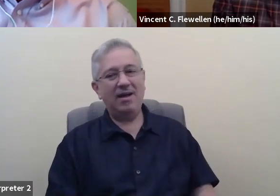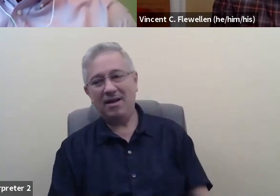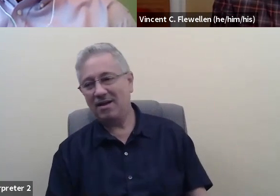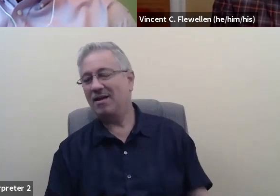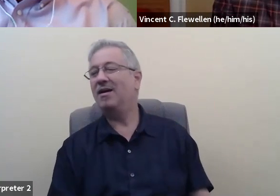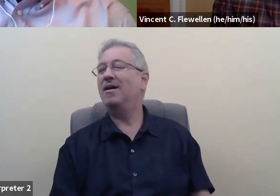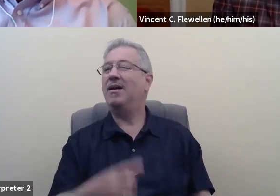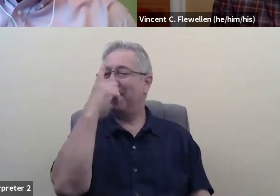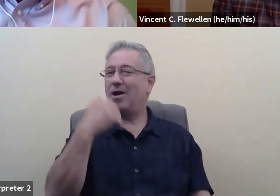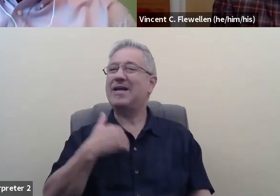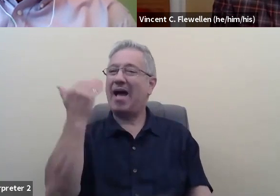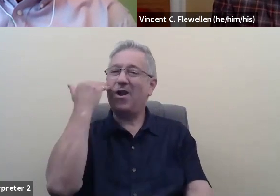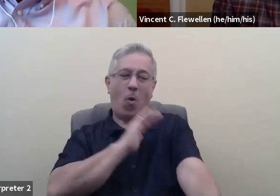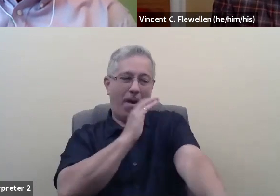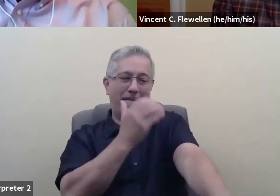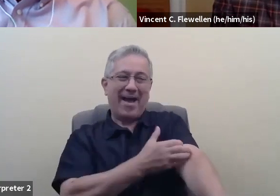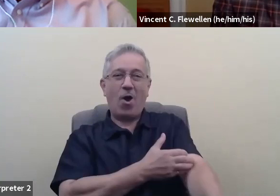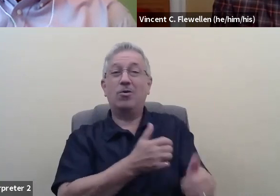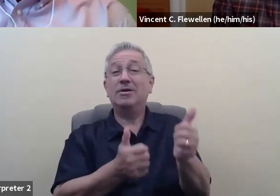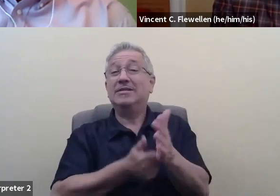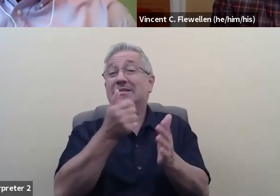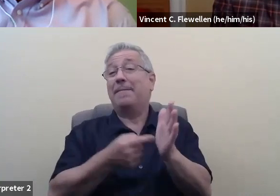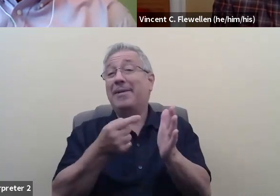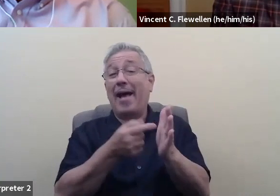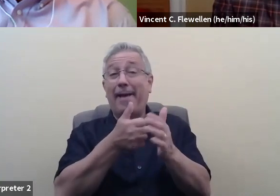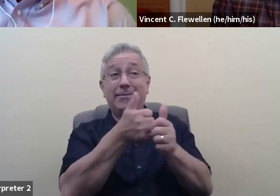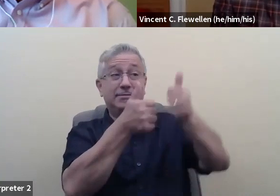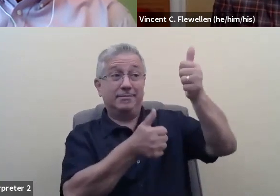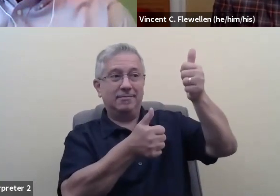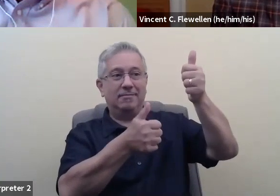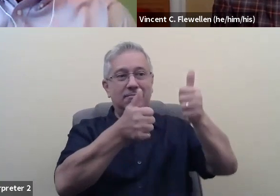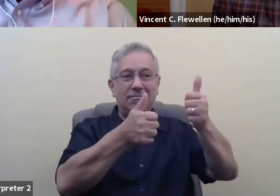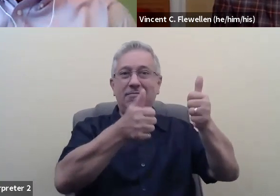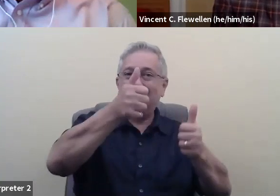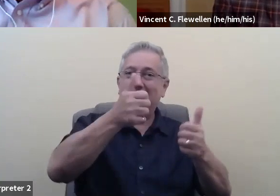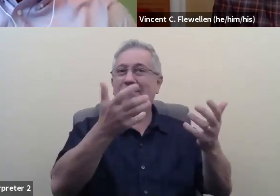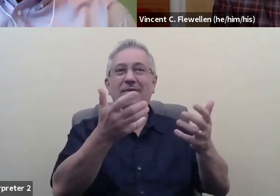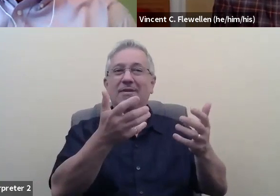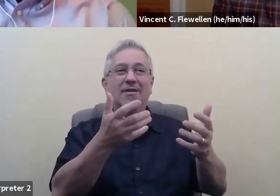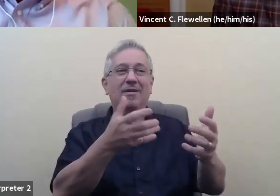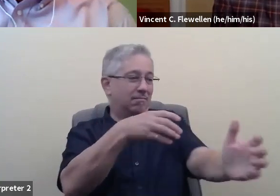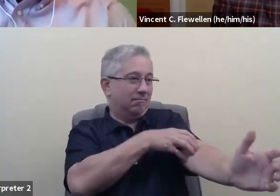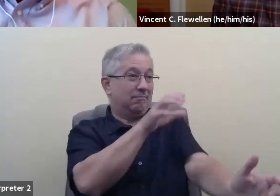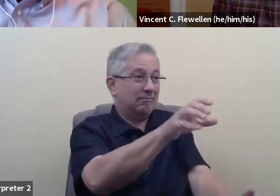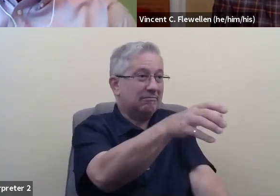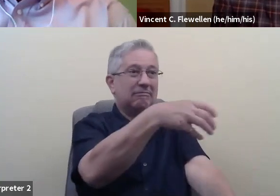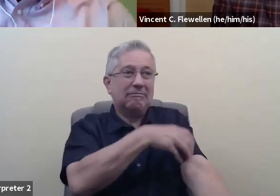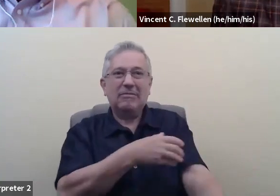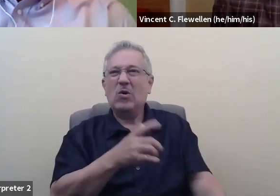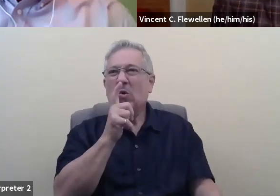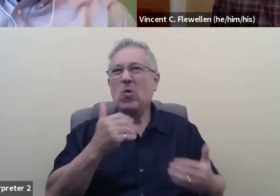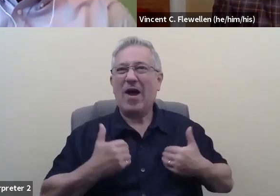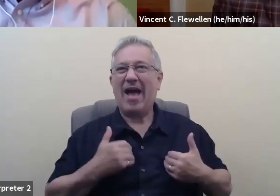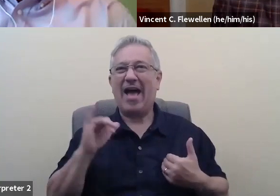and really trust is built from intimacy. Intimacy is built from over time. You consistently show me